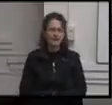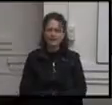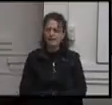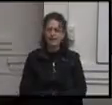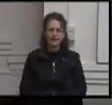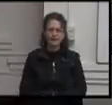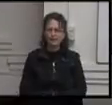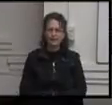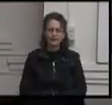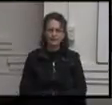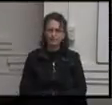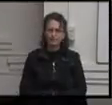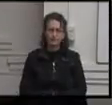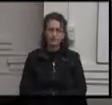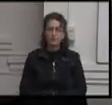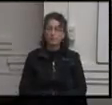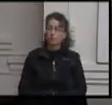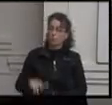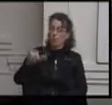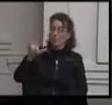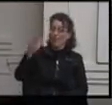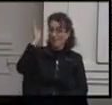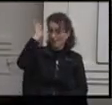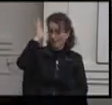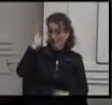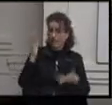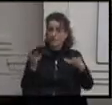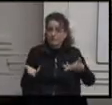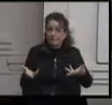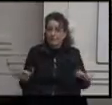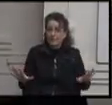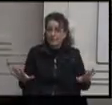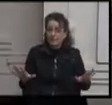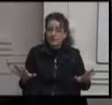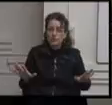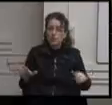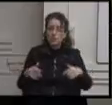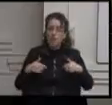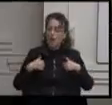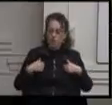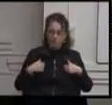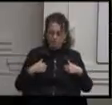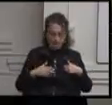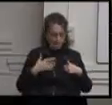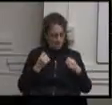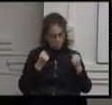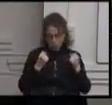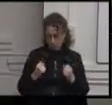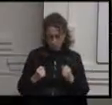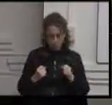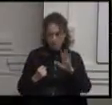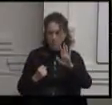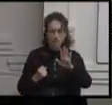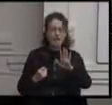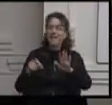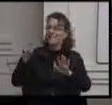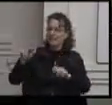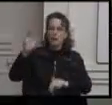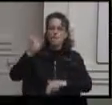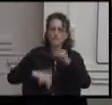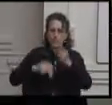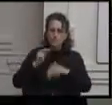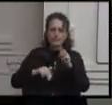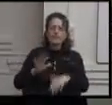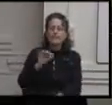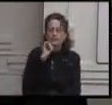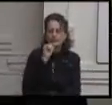that now that we've gone through this, and I'm really going to keep pushing this, that it is unsafe, and we